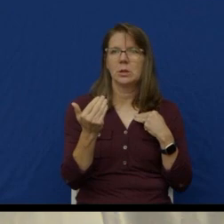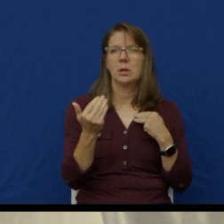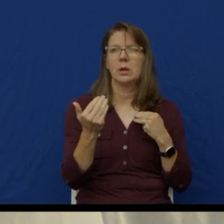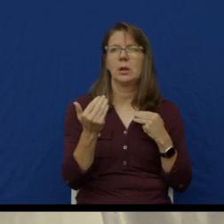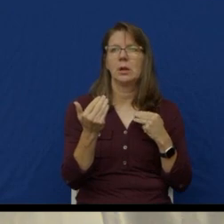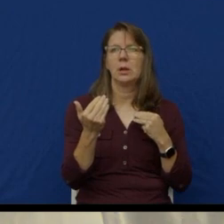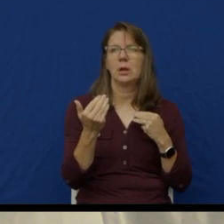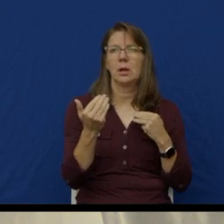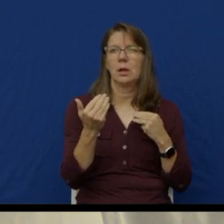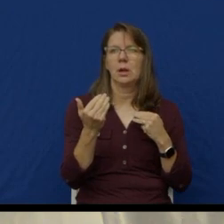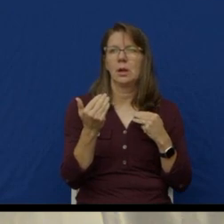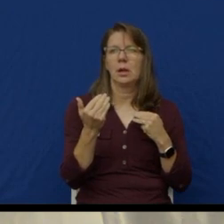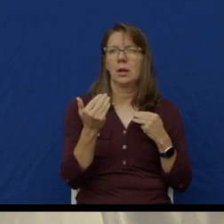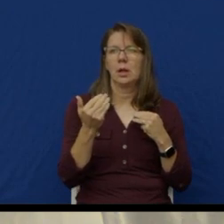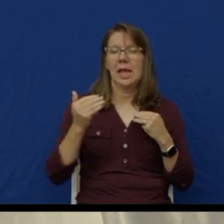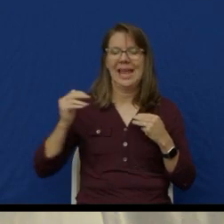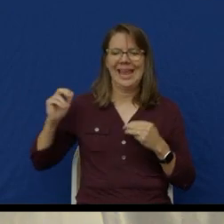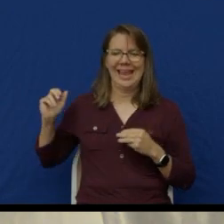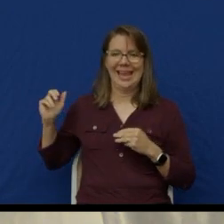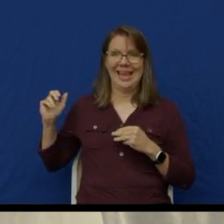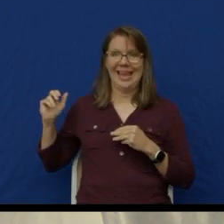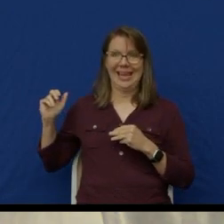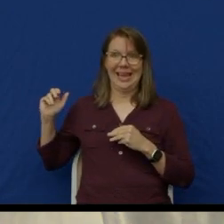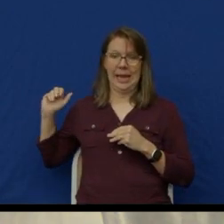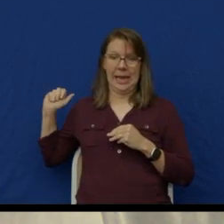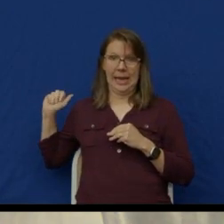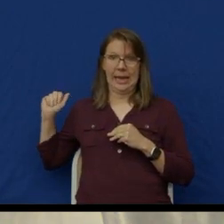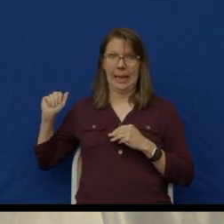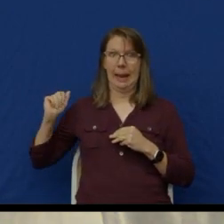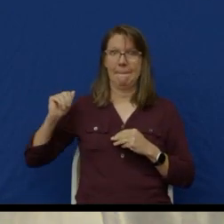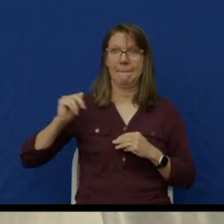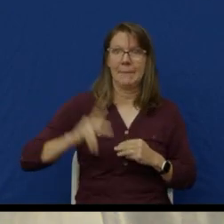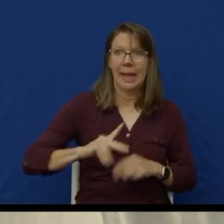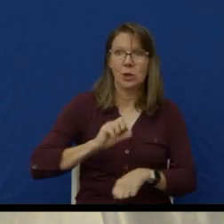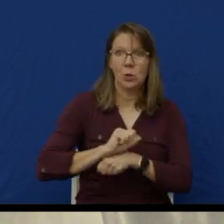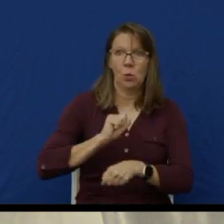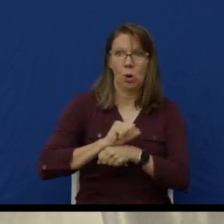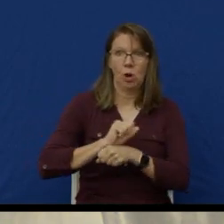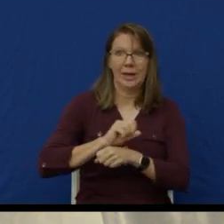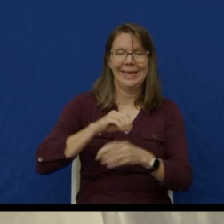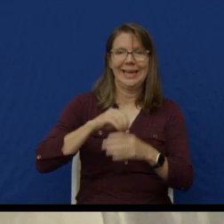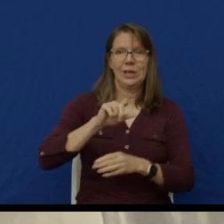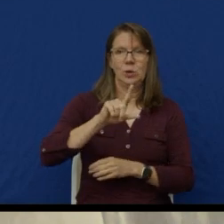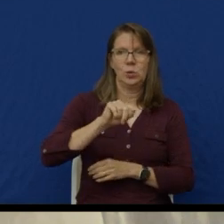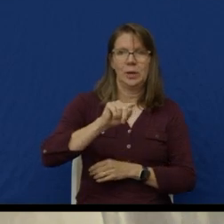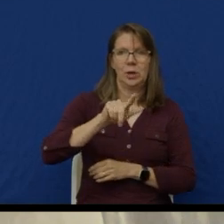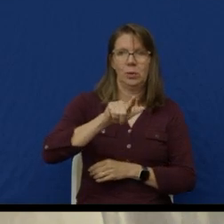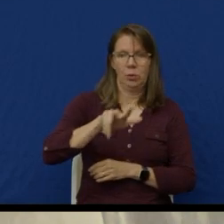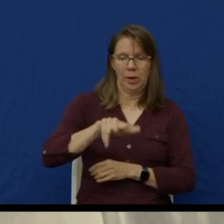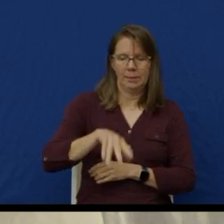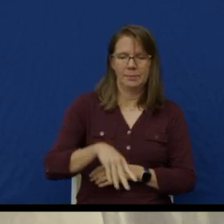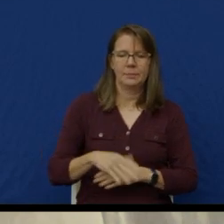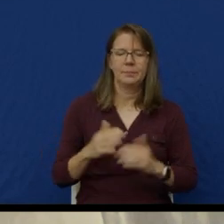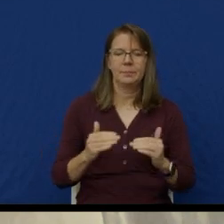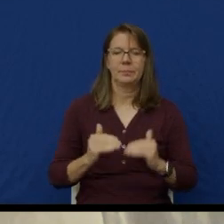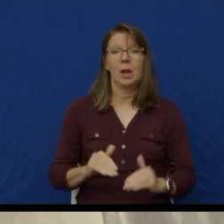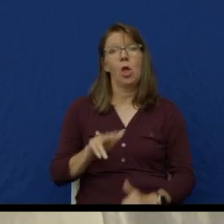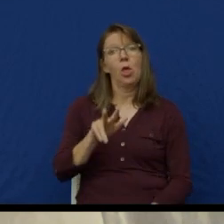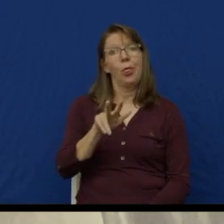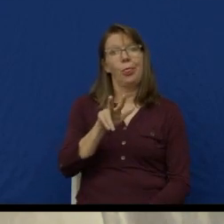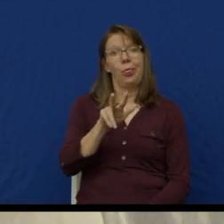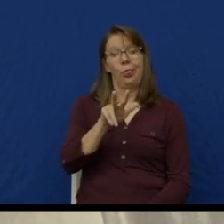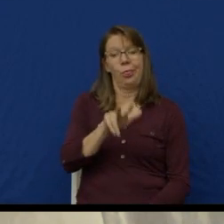came back into service in 2023, and 33 of those members, for whatever reason, did